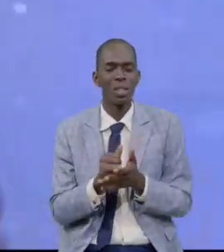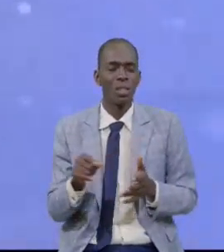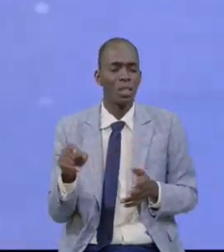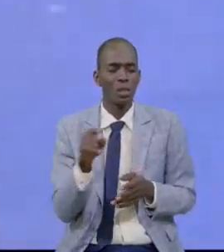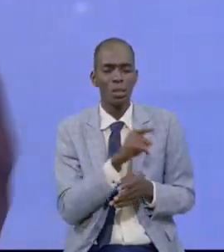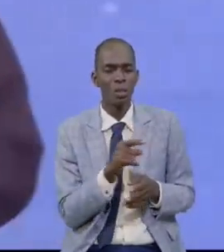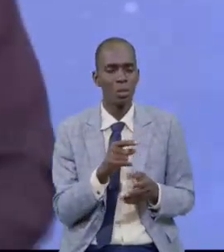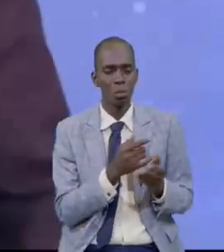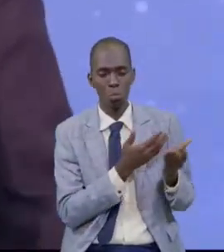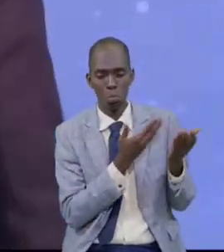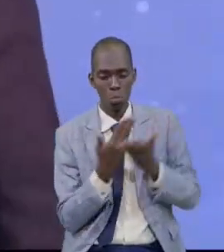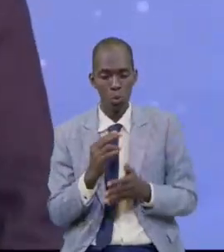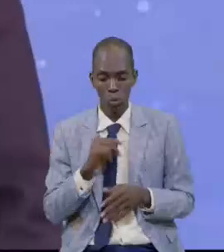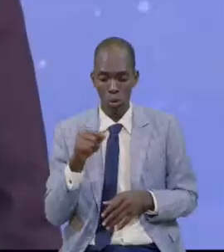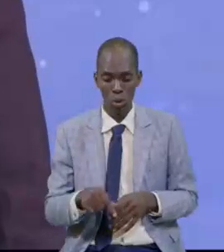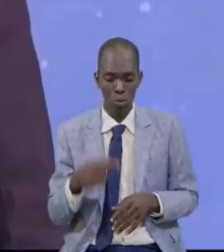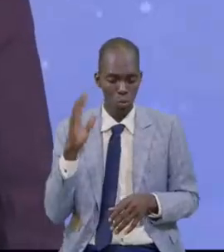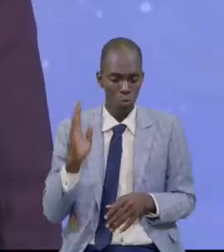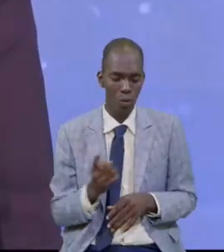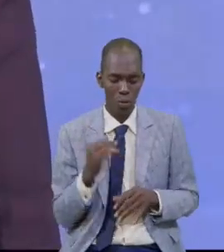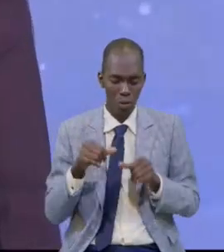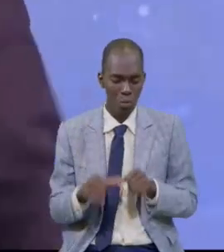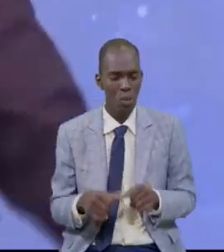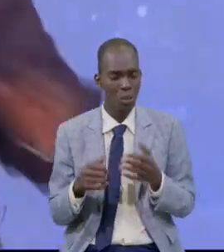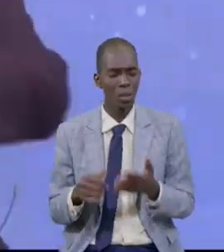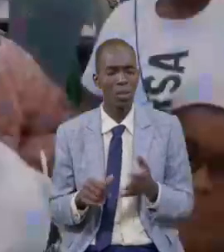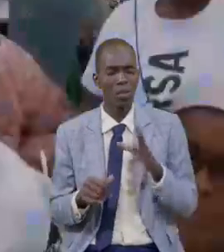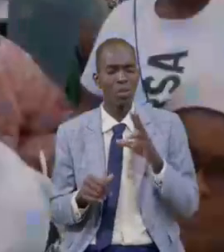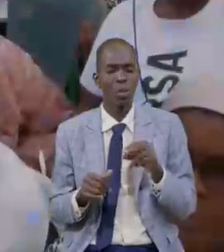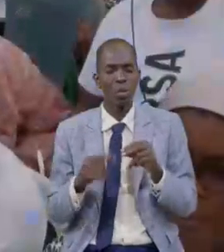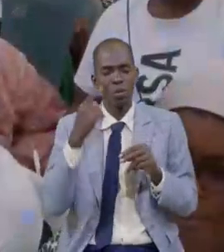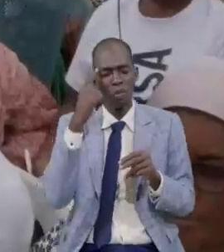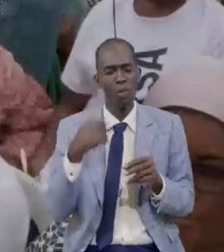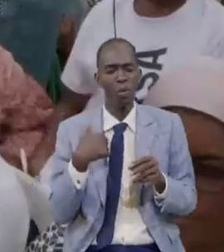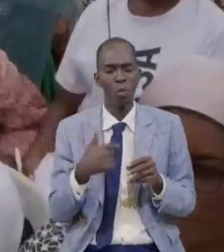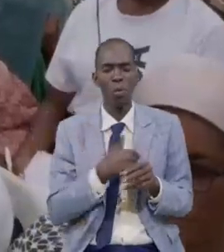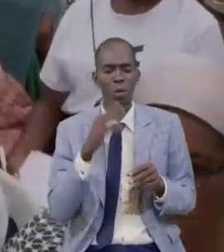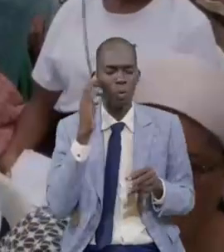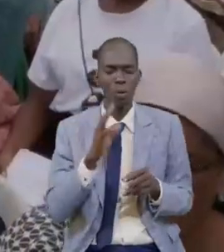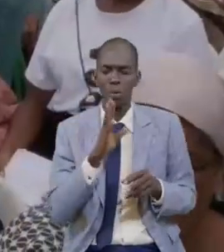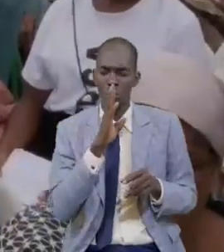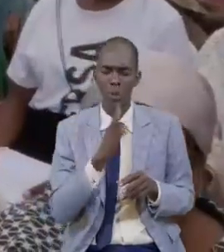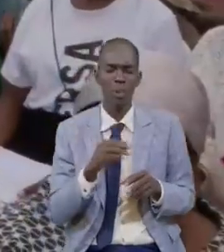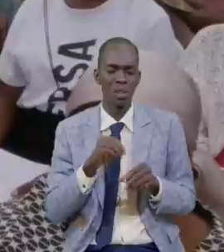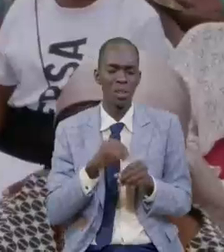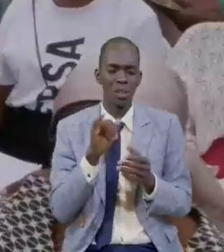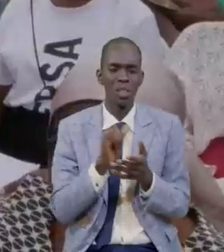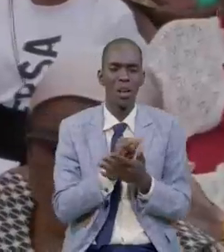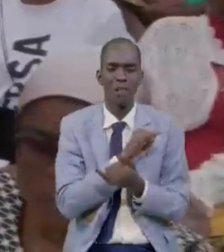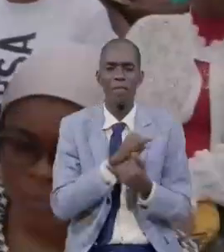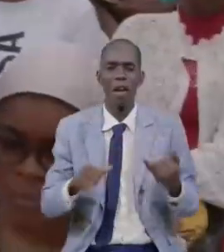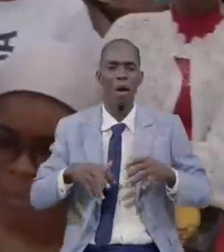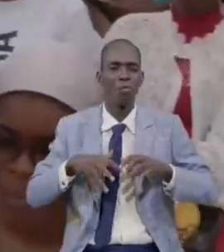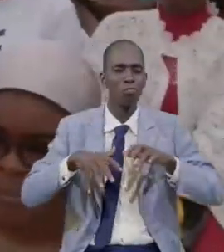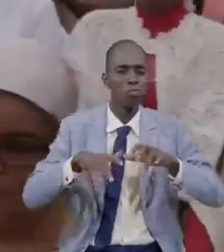forever. But no, we will be in that final multitude. Because they have washed their